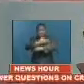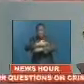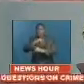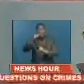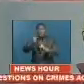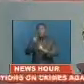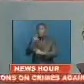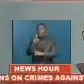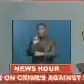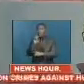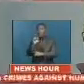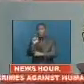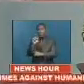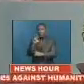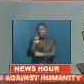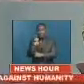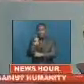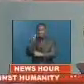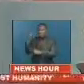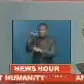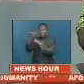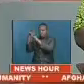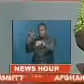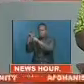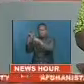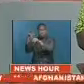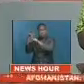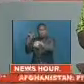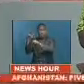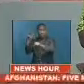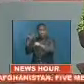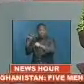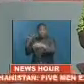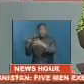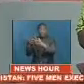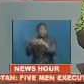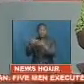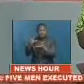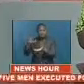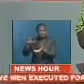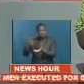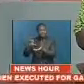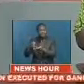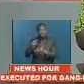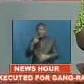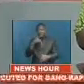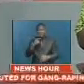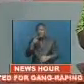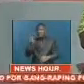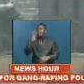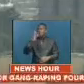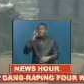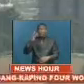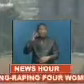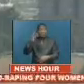US-led coalition airstrikes continue. In its latest report, the US Central Command said six airstrikes had